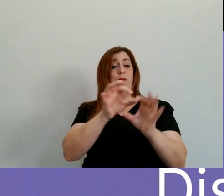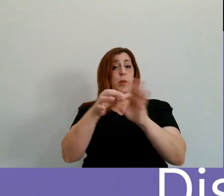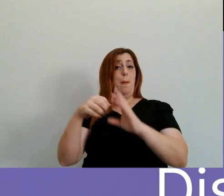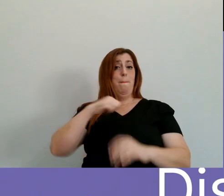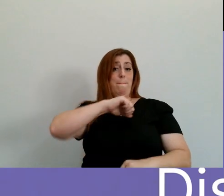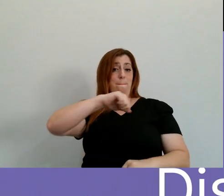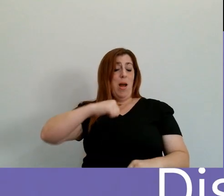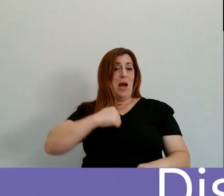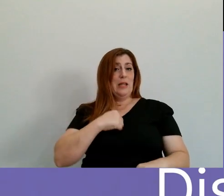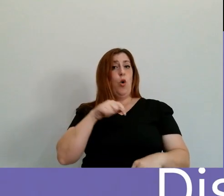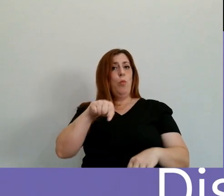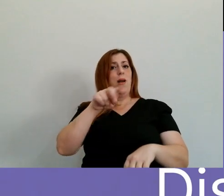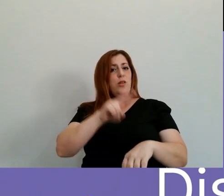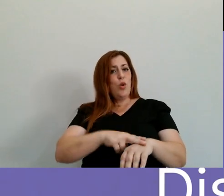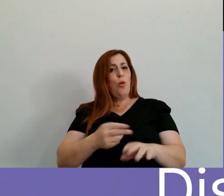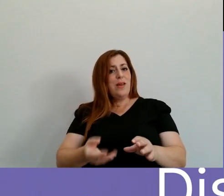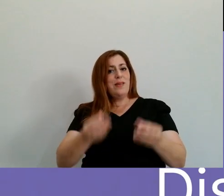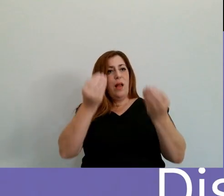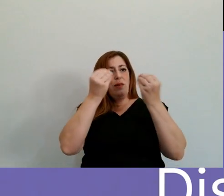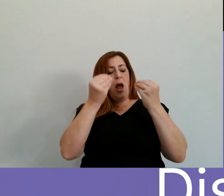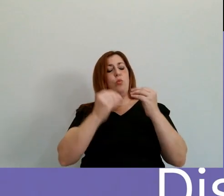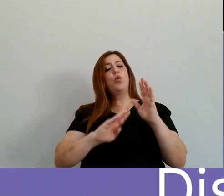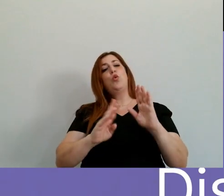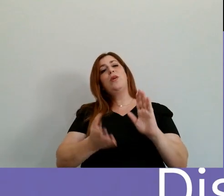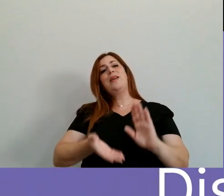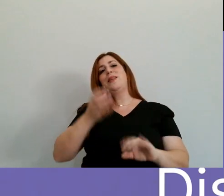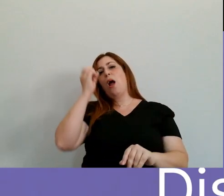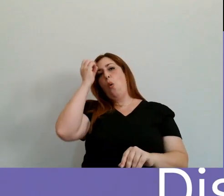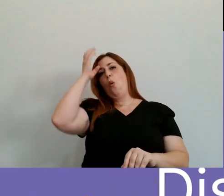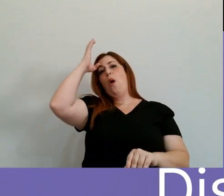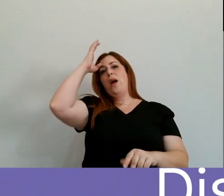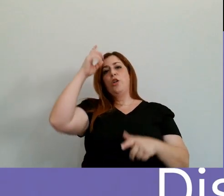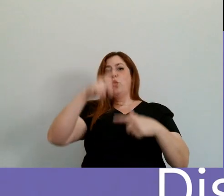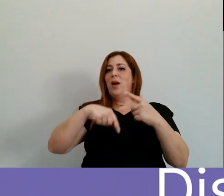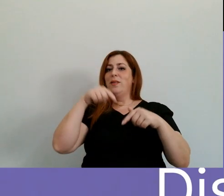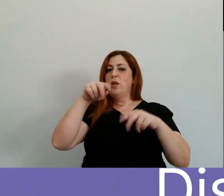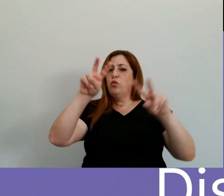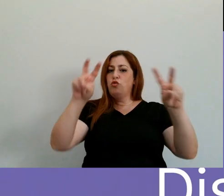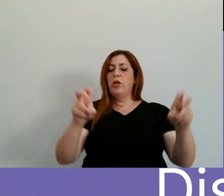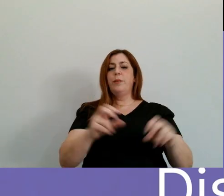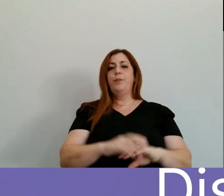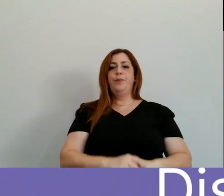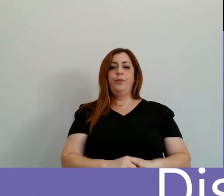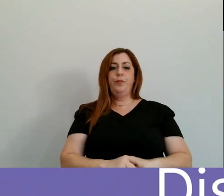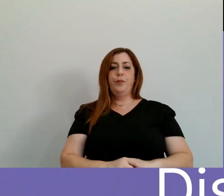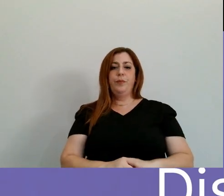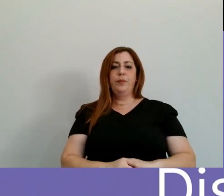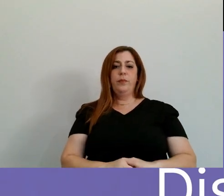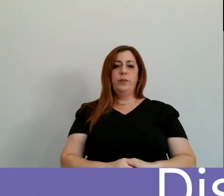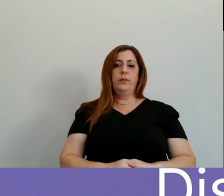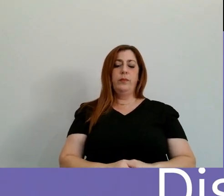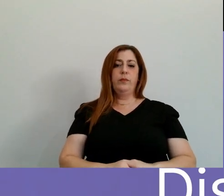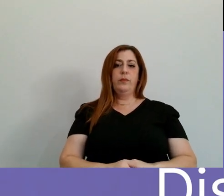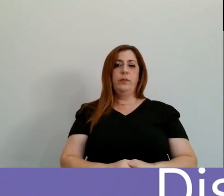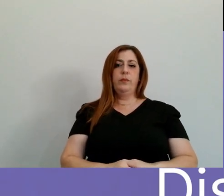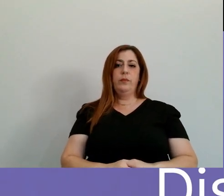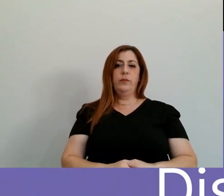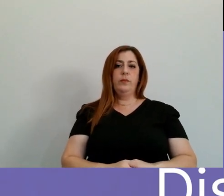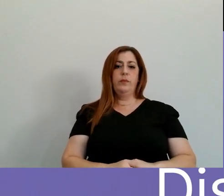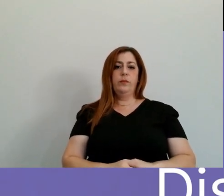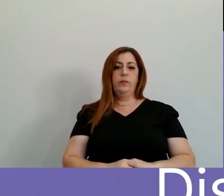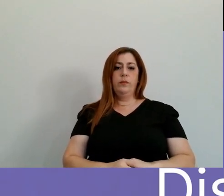are able to help more regarding these aspects. Okay,